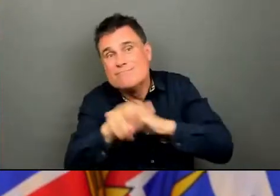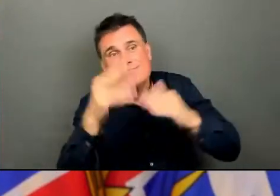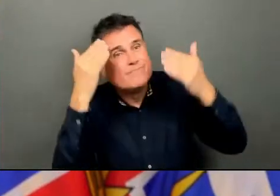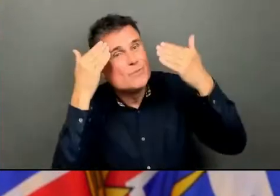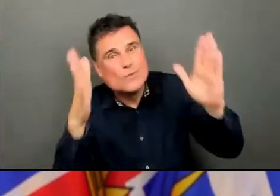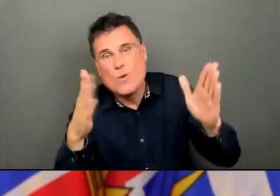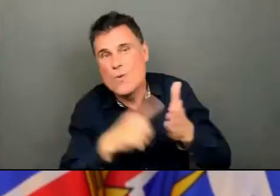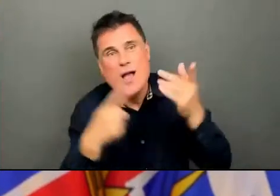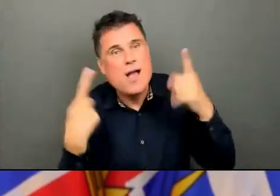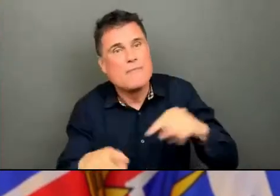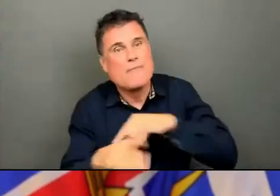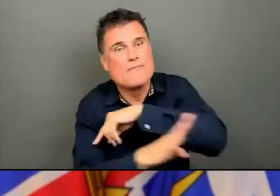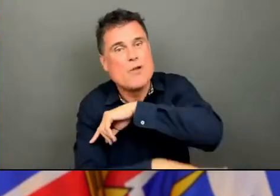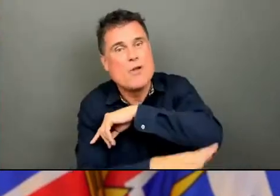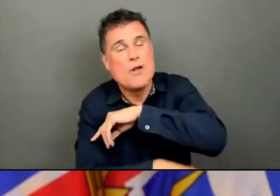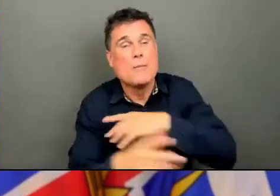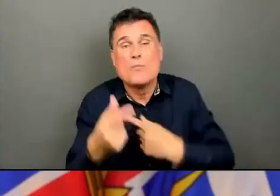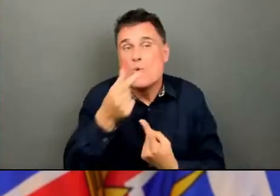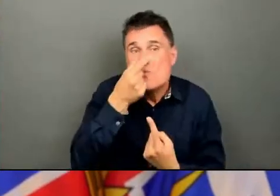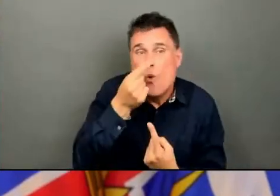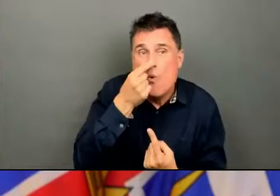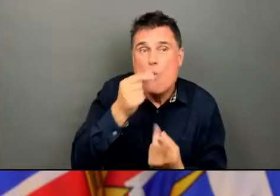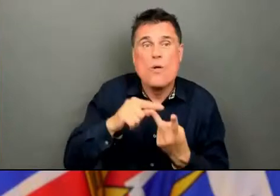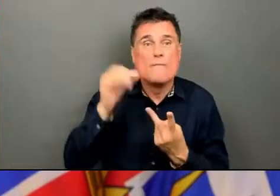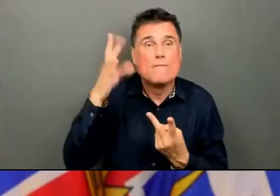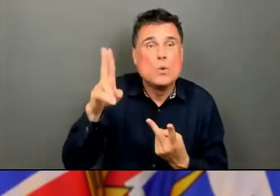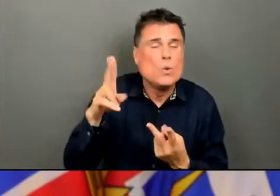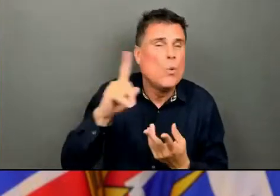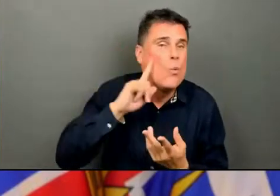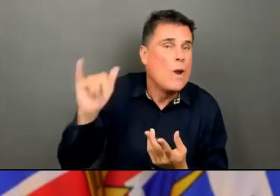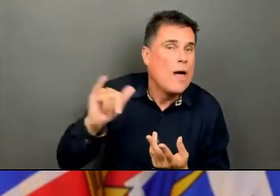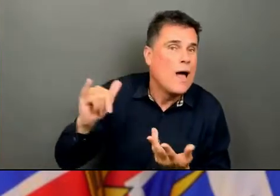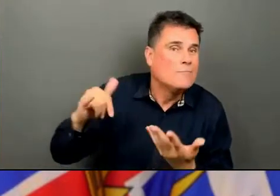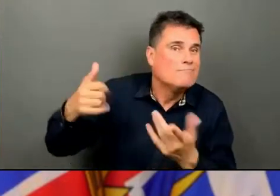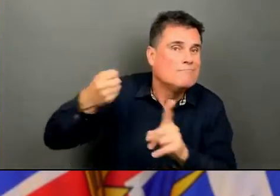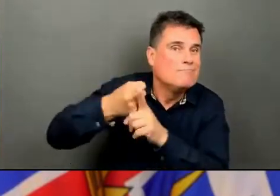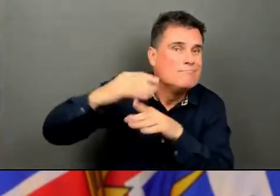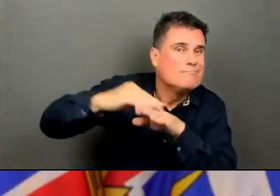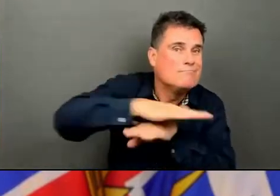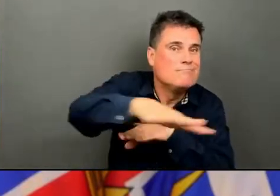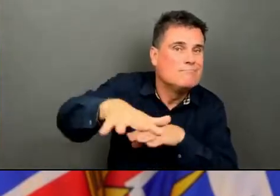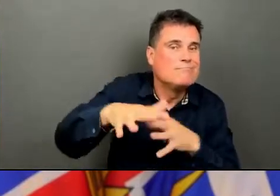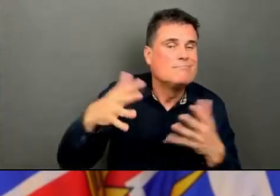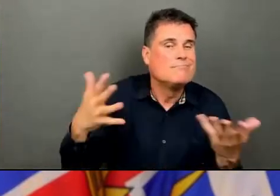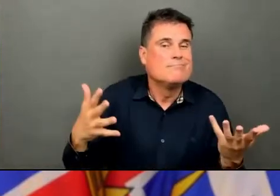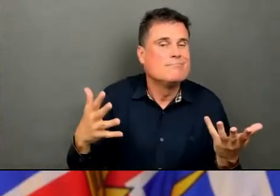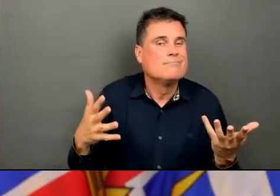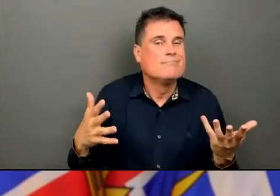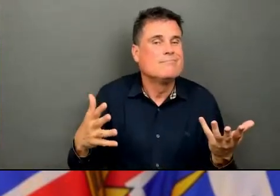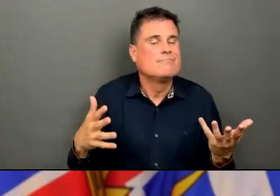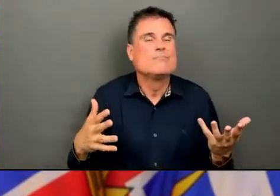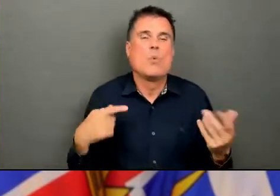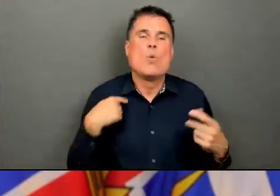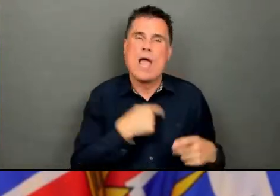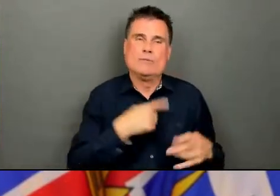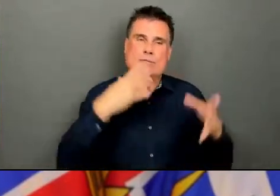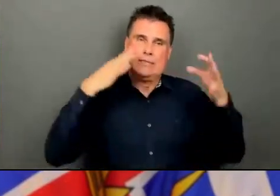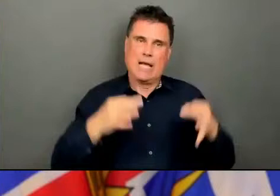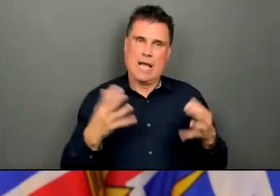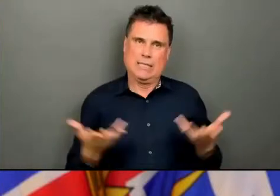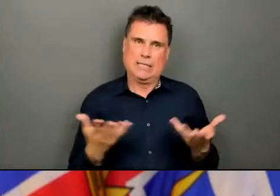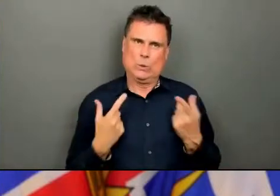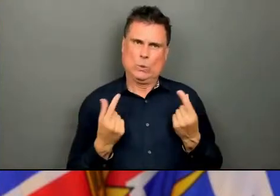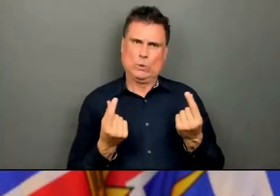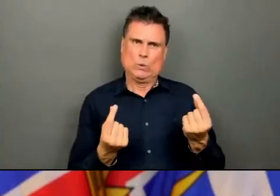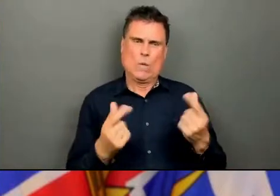season, and we may need to pull back on some of the measures, or at least on a local level, institute some different measures to try and